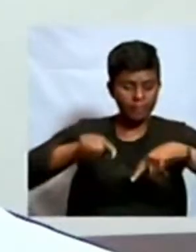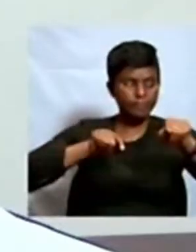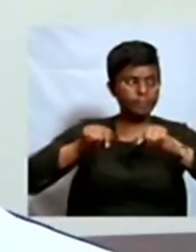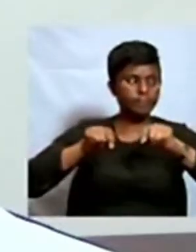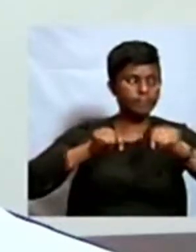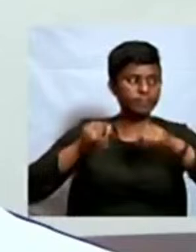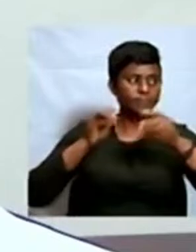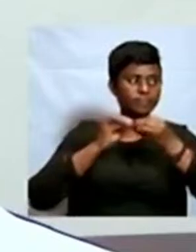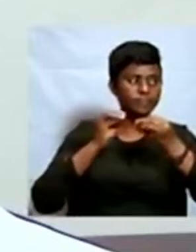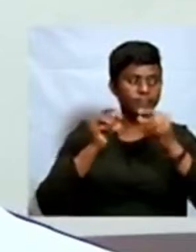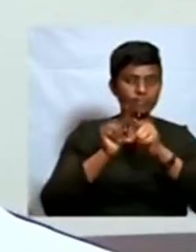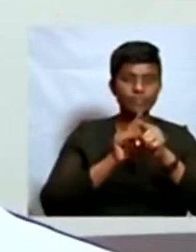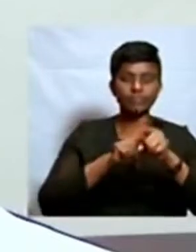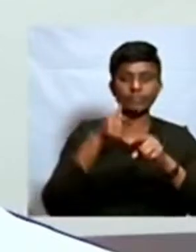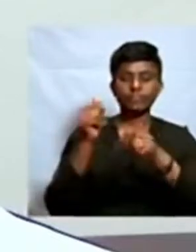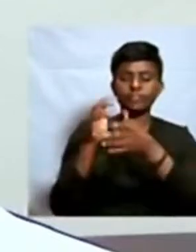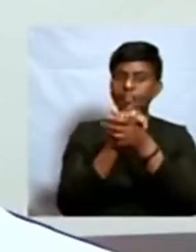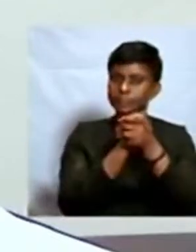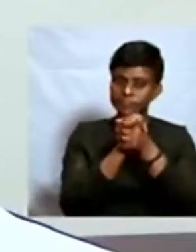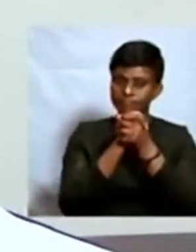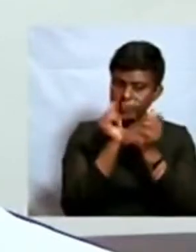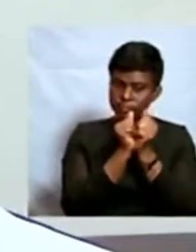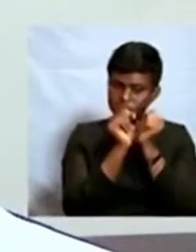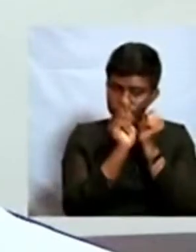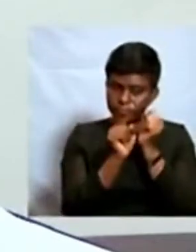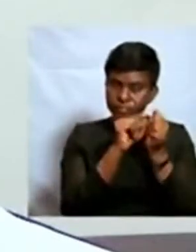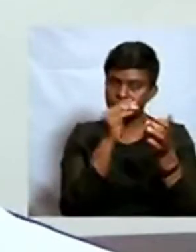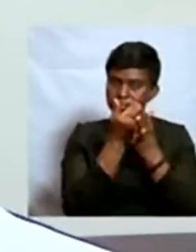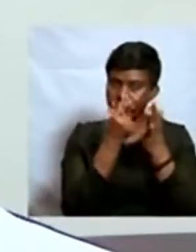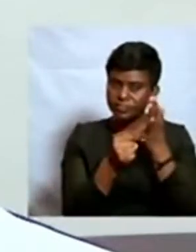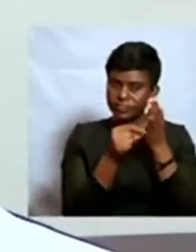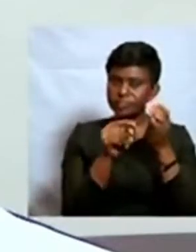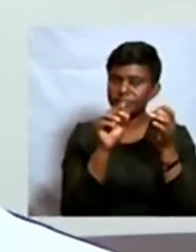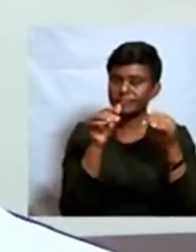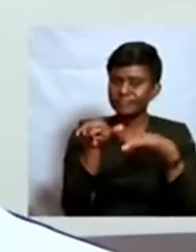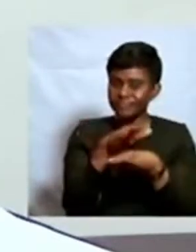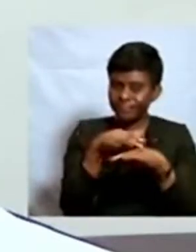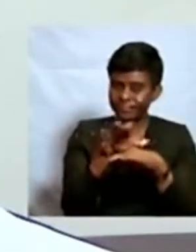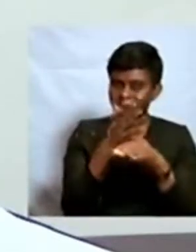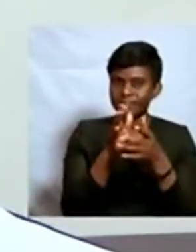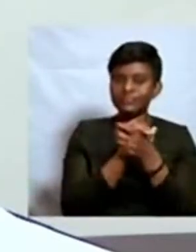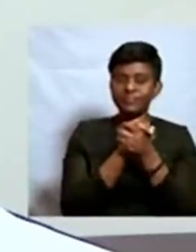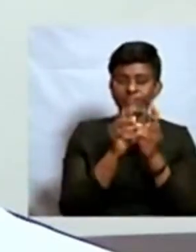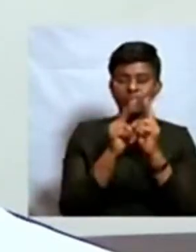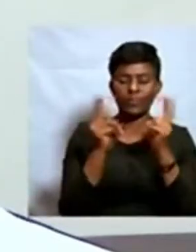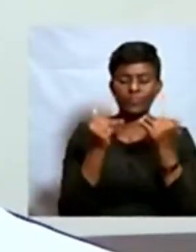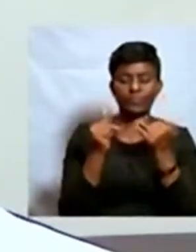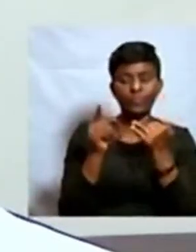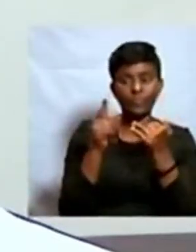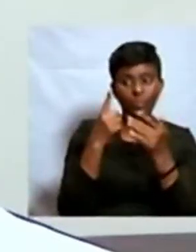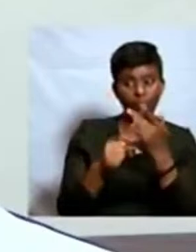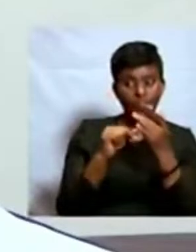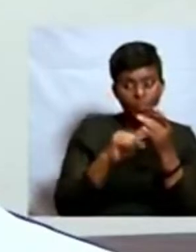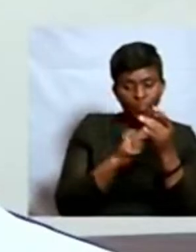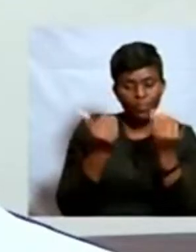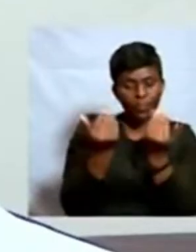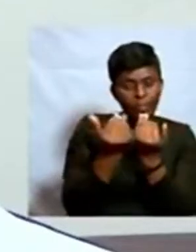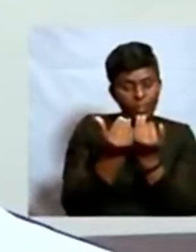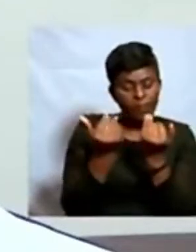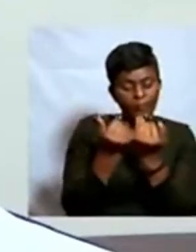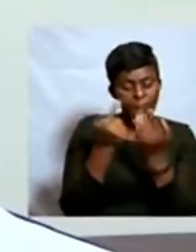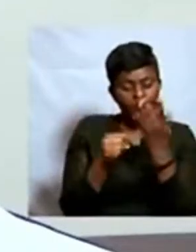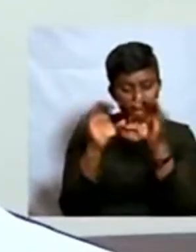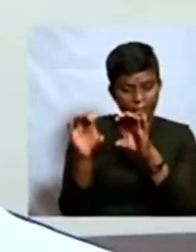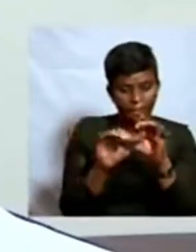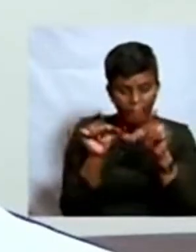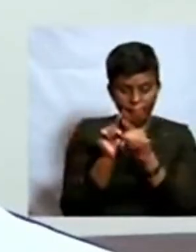regulations to be in harmony with those ICAO annexes. So that is what we are seeking to do, is